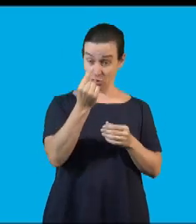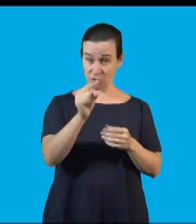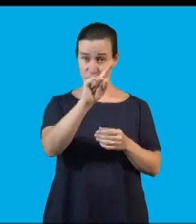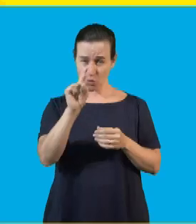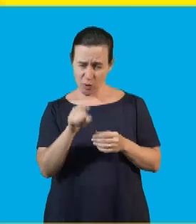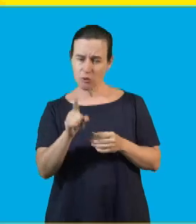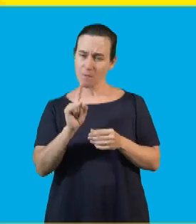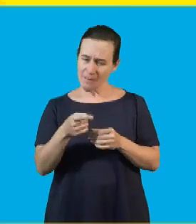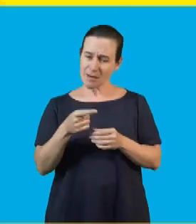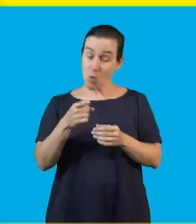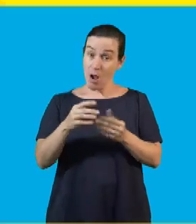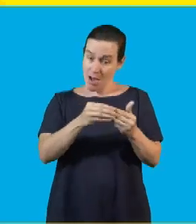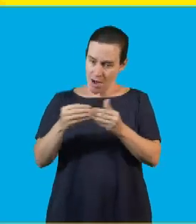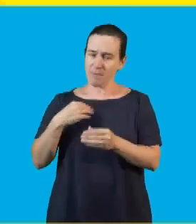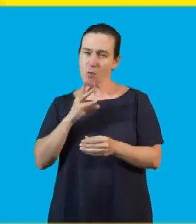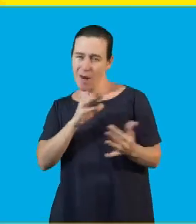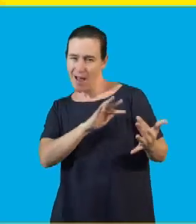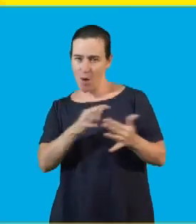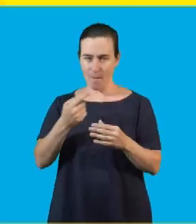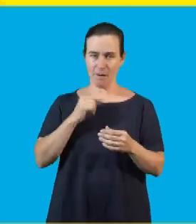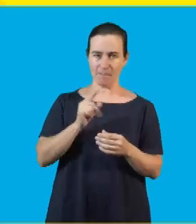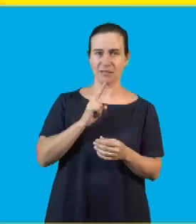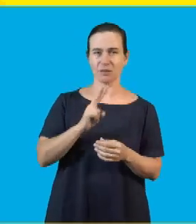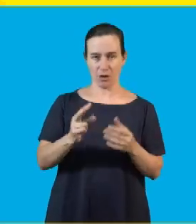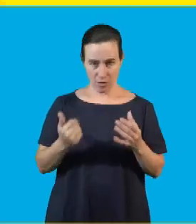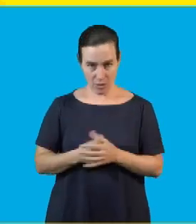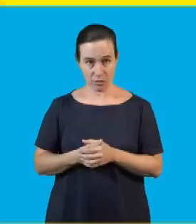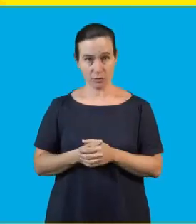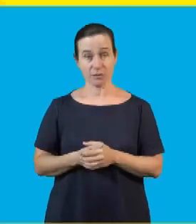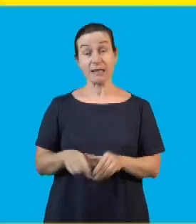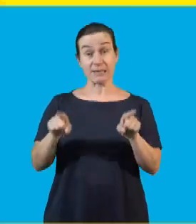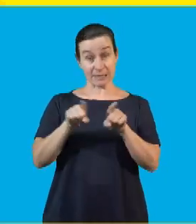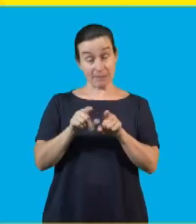each question, and there are also instructions within the